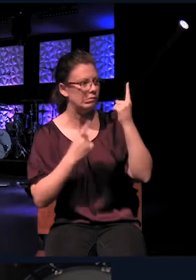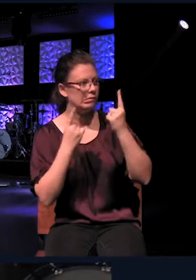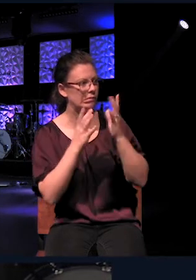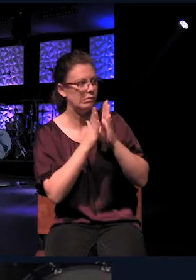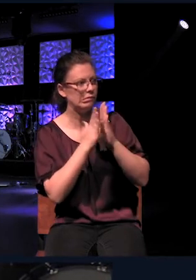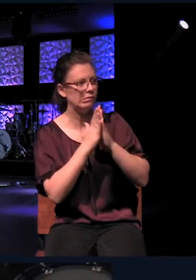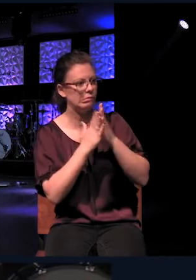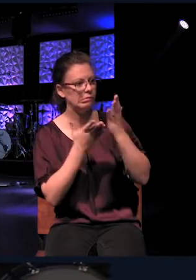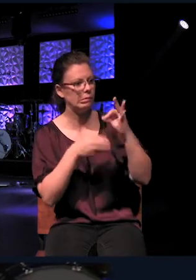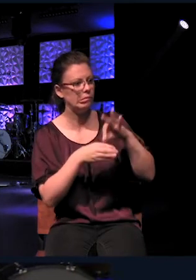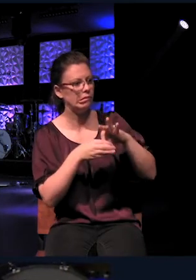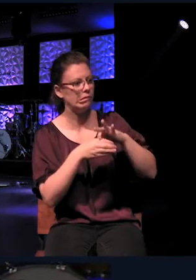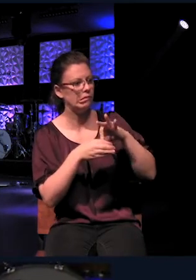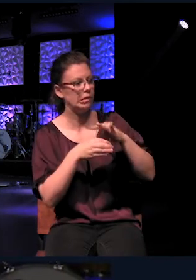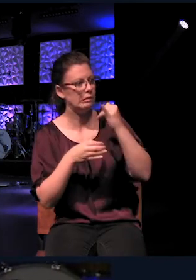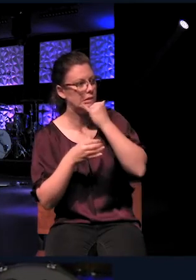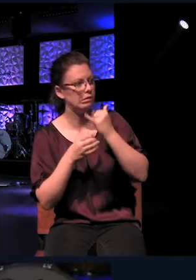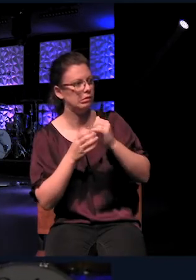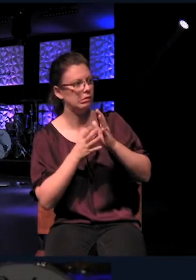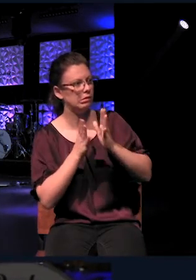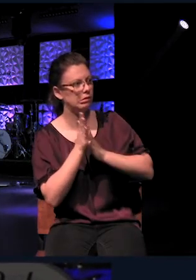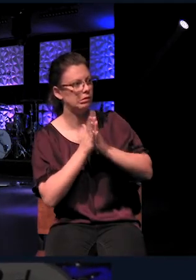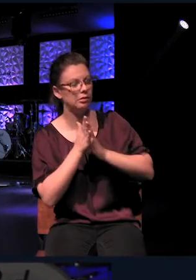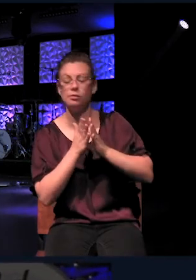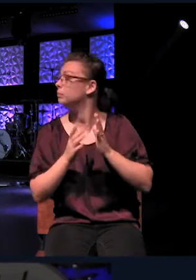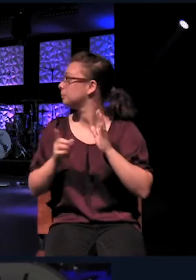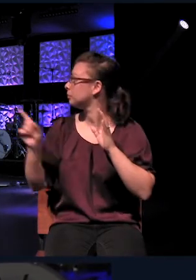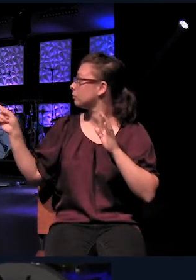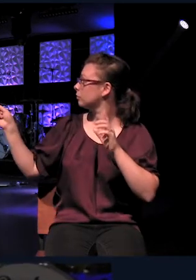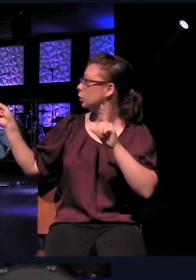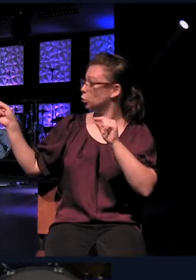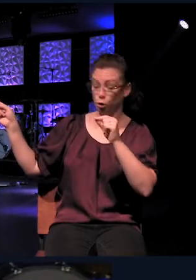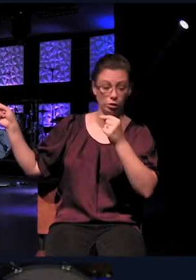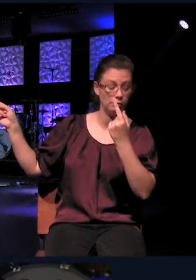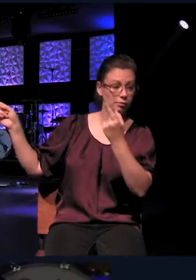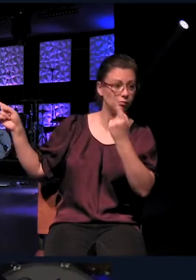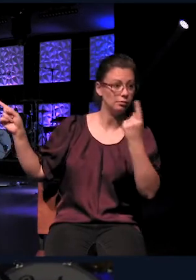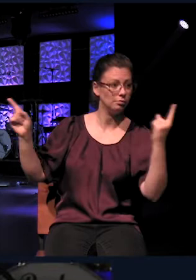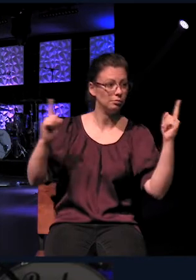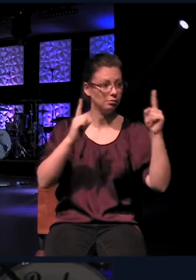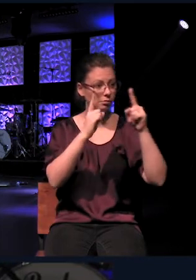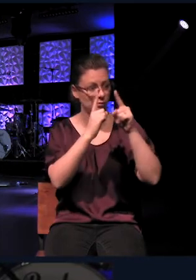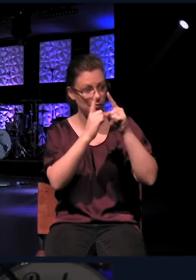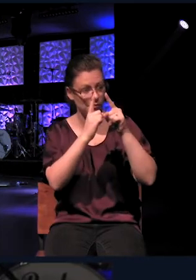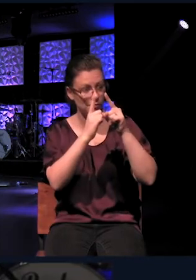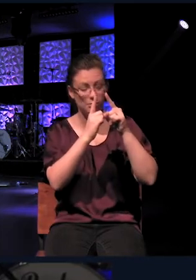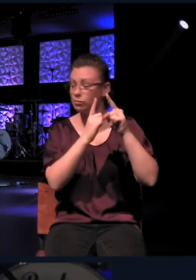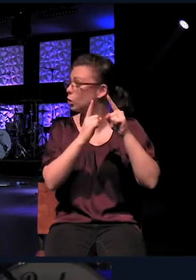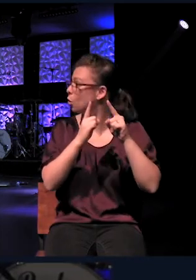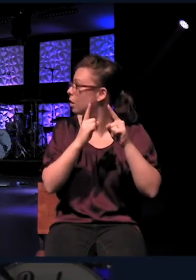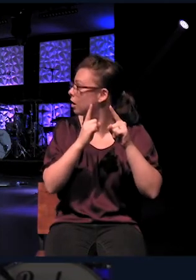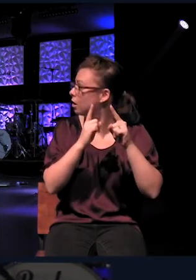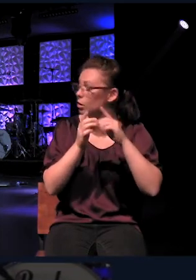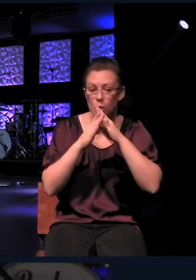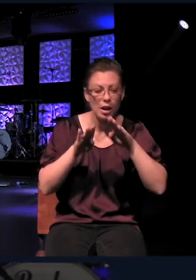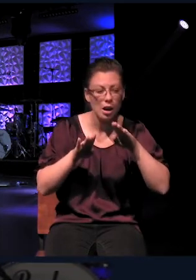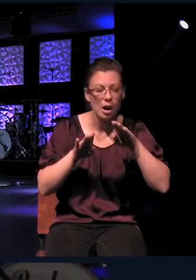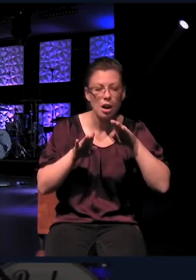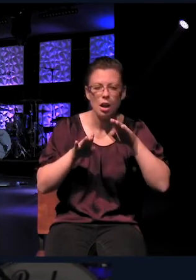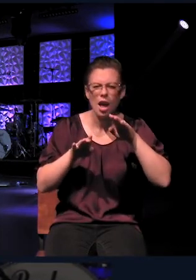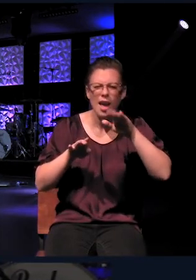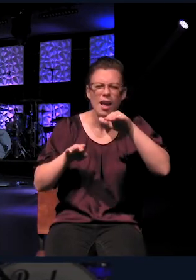tea. And she kind of goes like this, and I lean in, and she's all quiet. She goes, are you